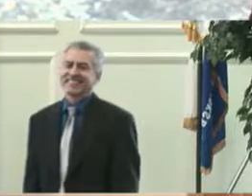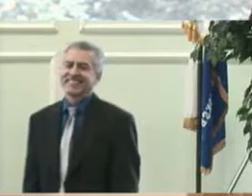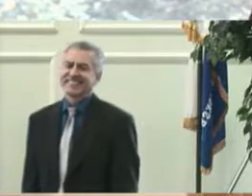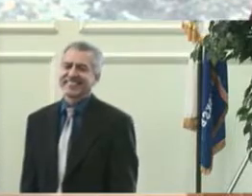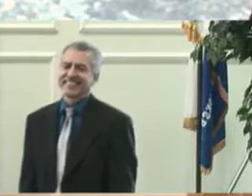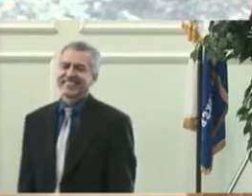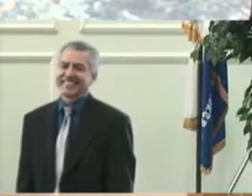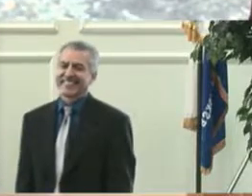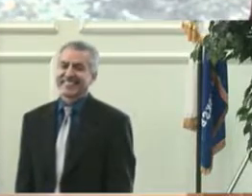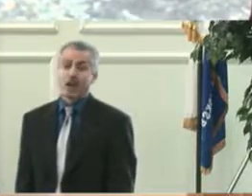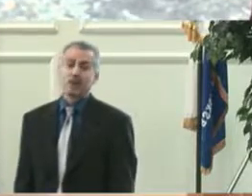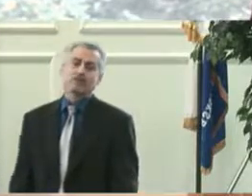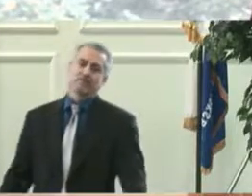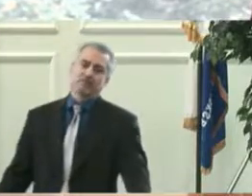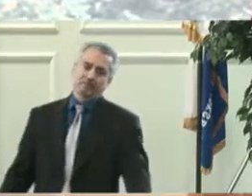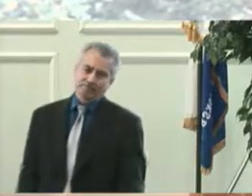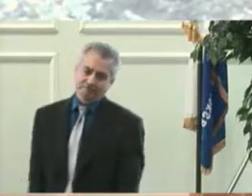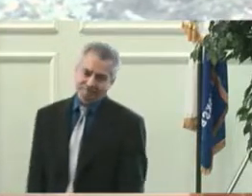So